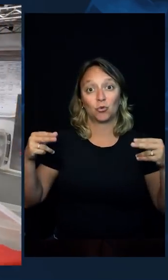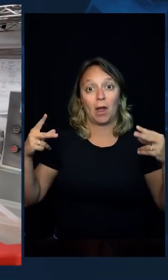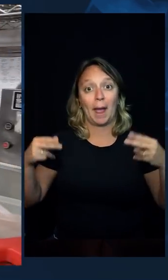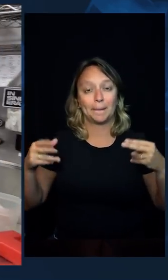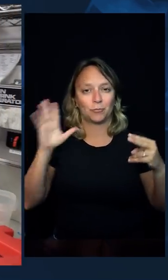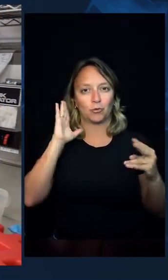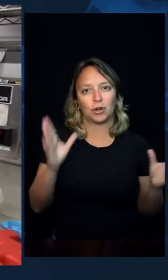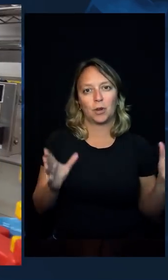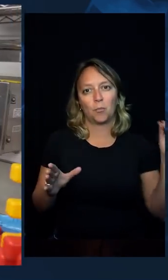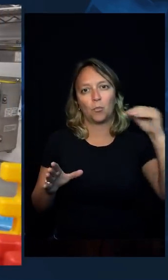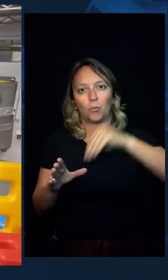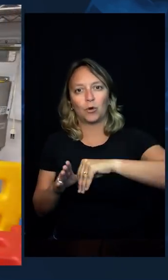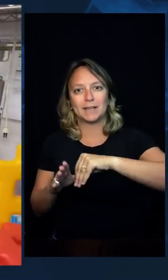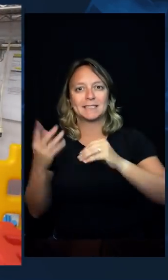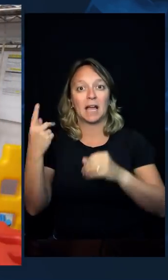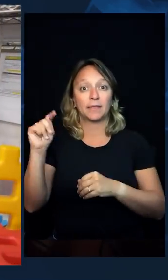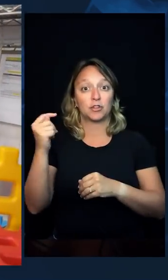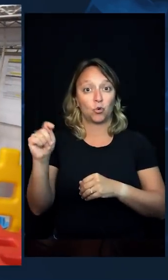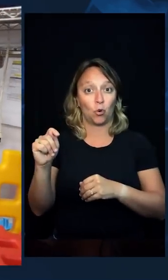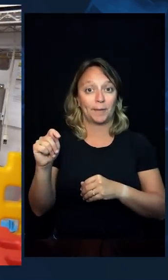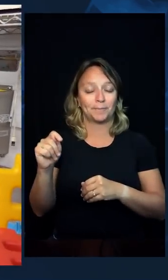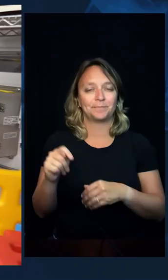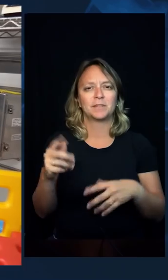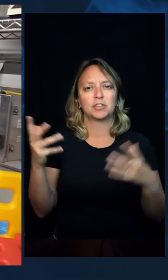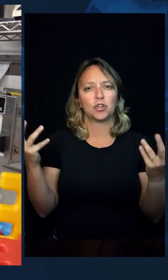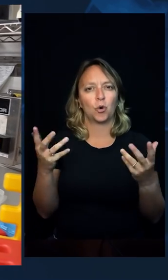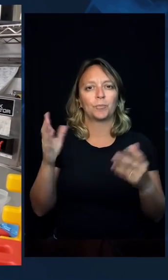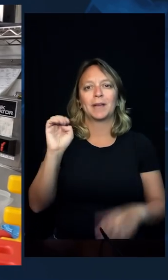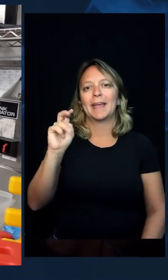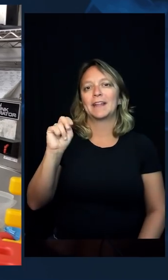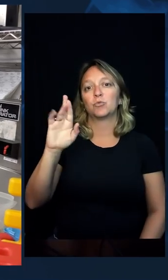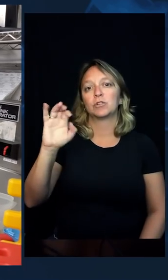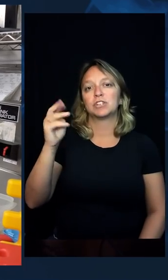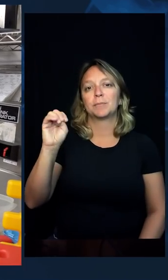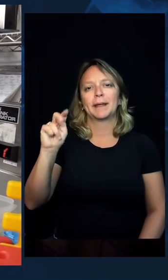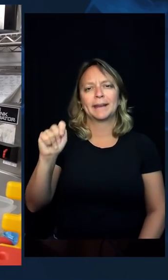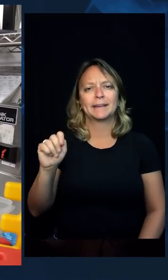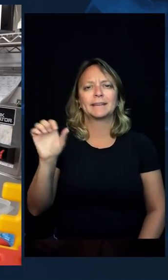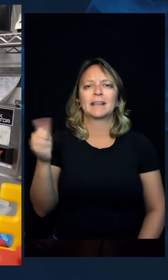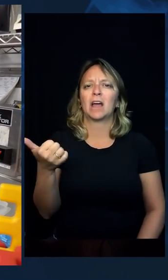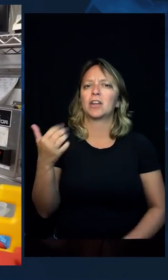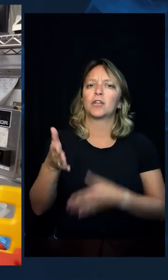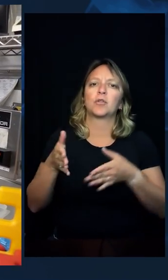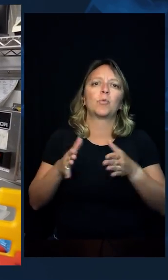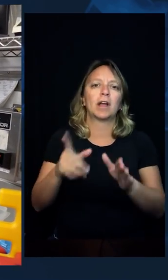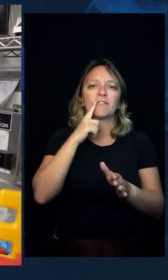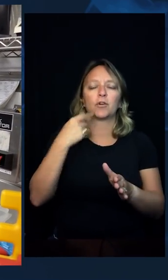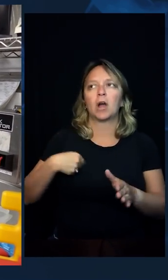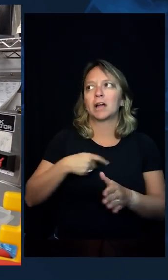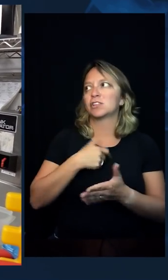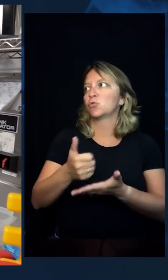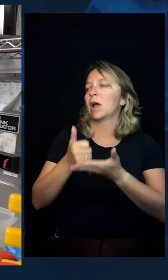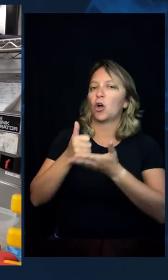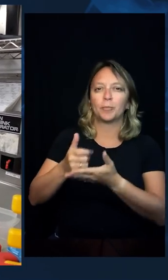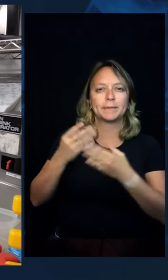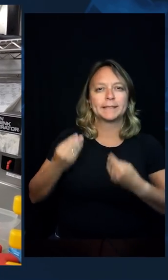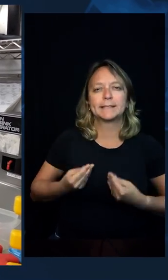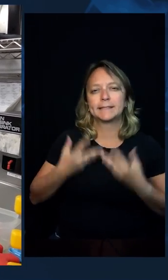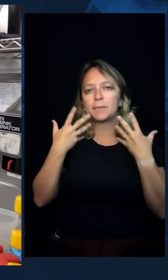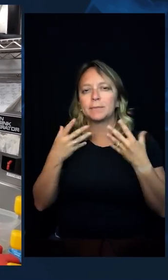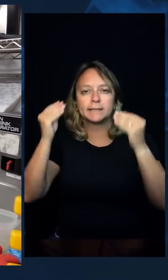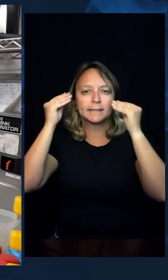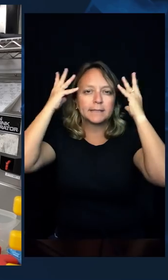here. So enrichment is just another way for us to stimulate an animal physically